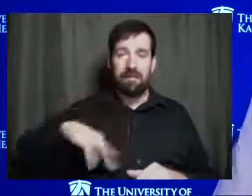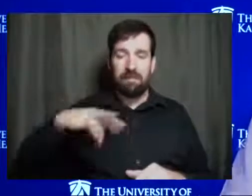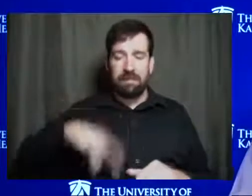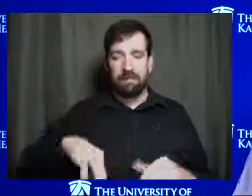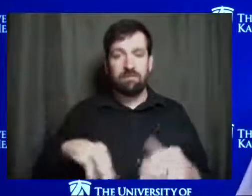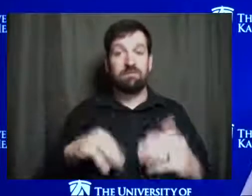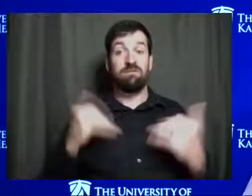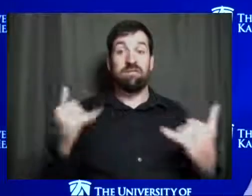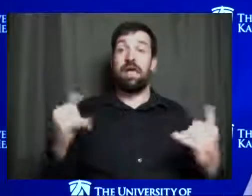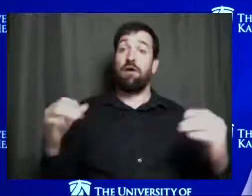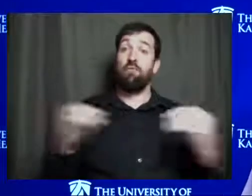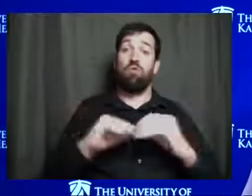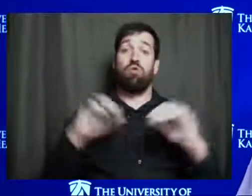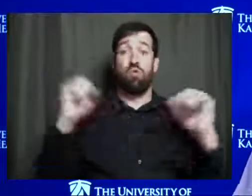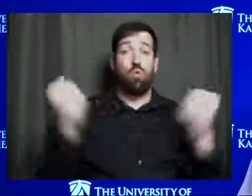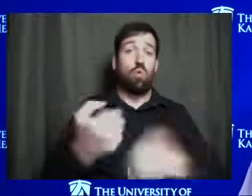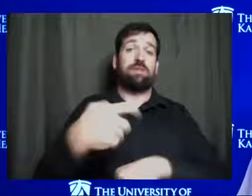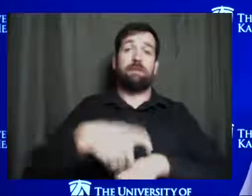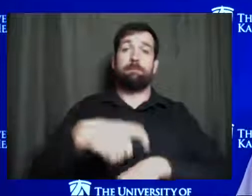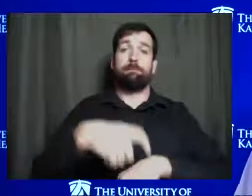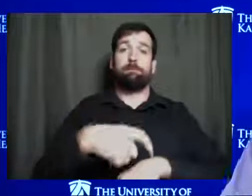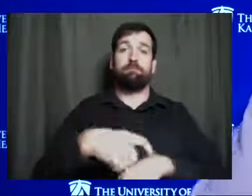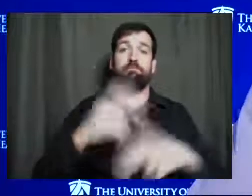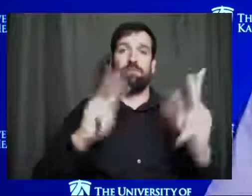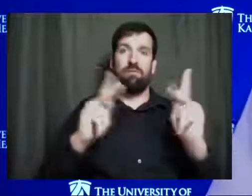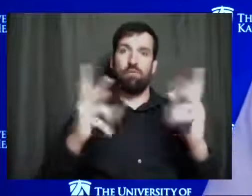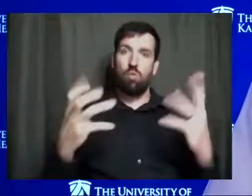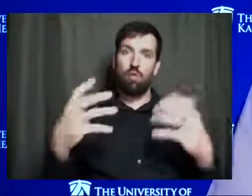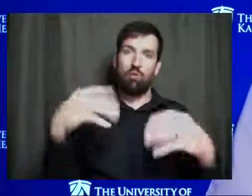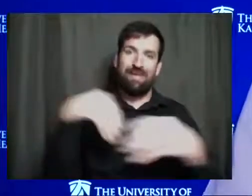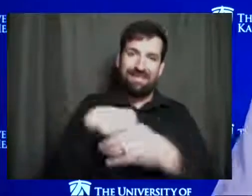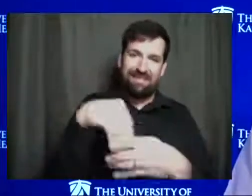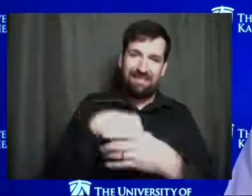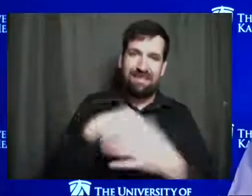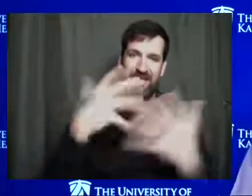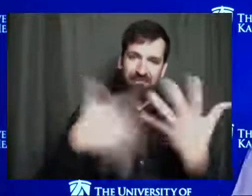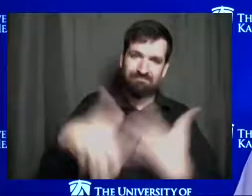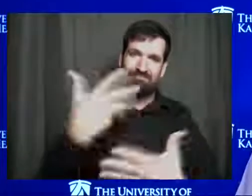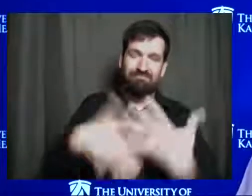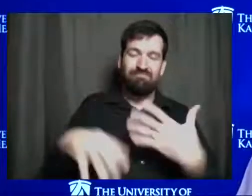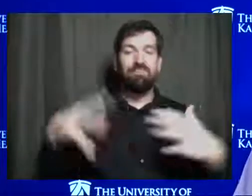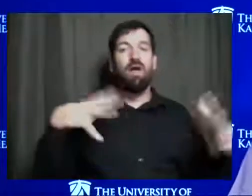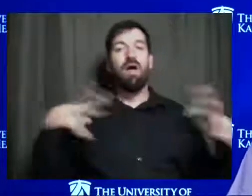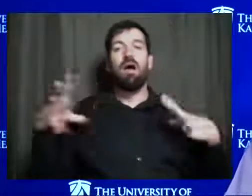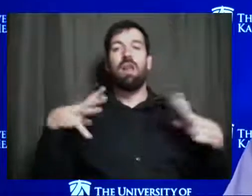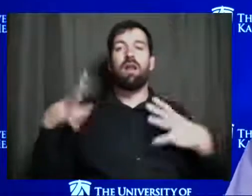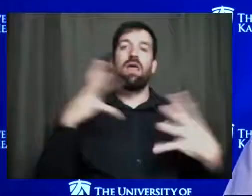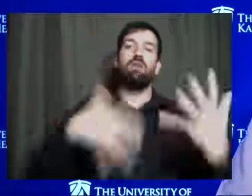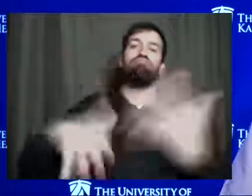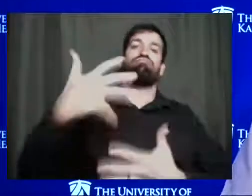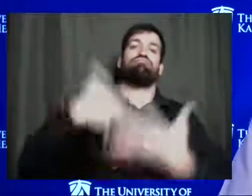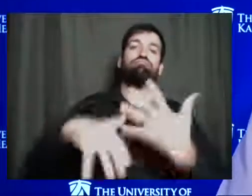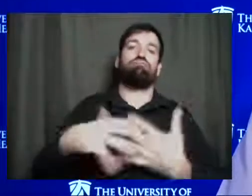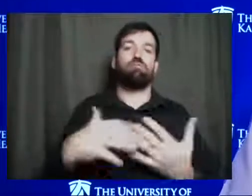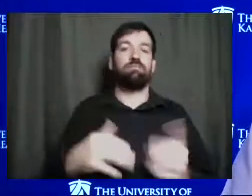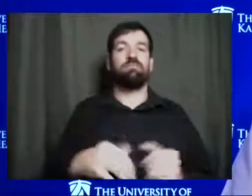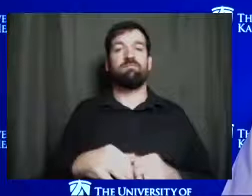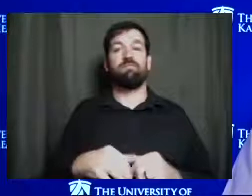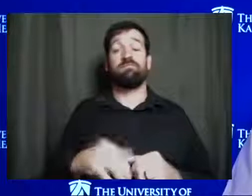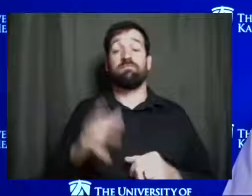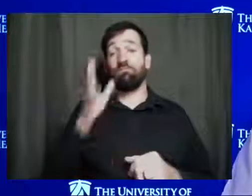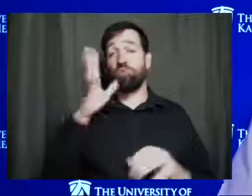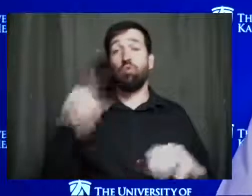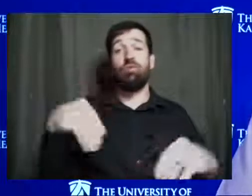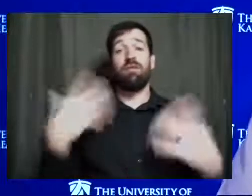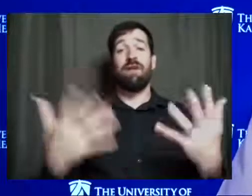colder seasons and the people will want to be meeting indoors, holiday get-togethers and things of that nature. This will provide